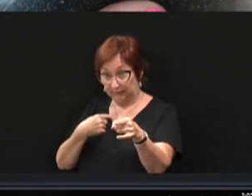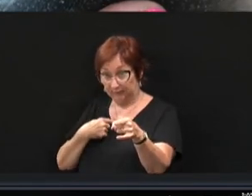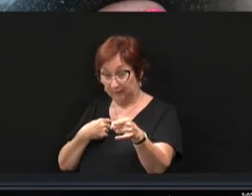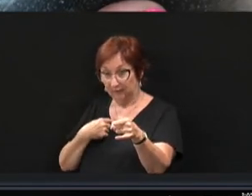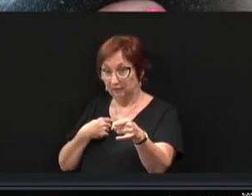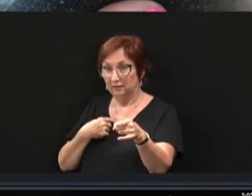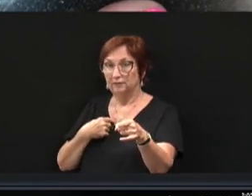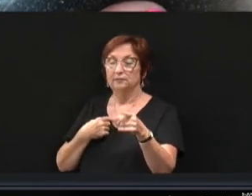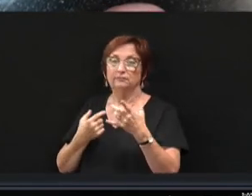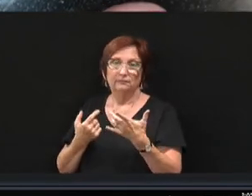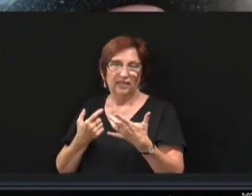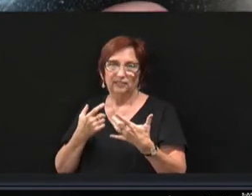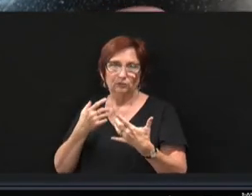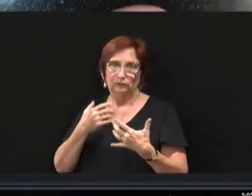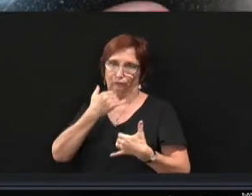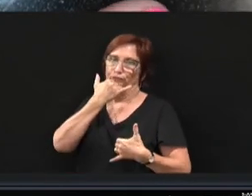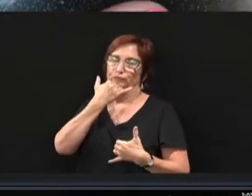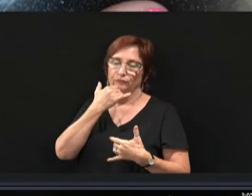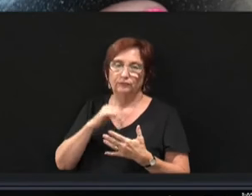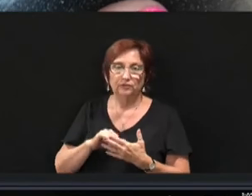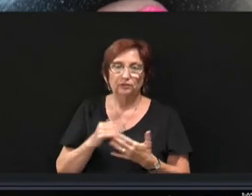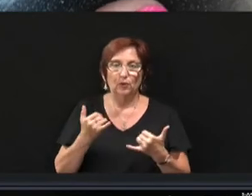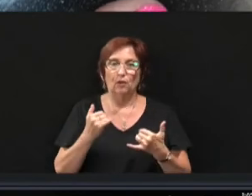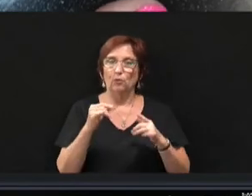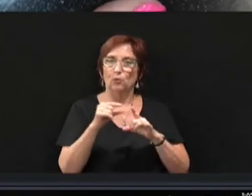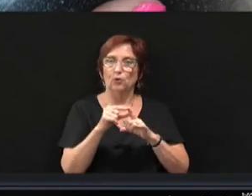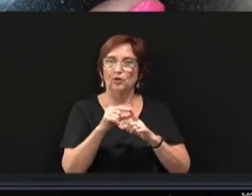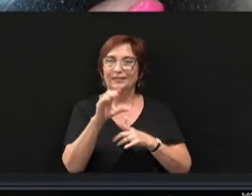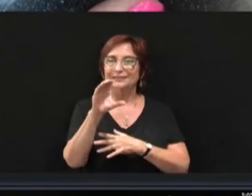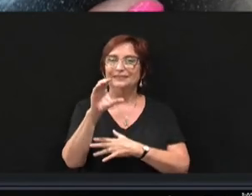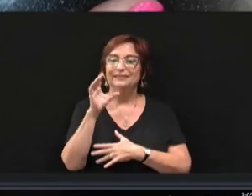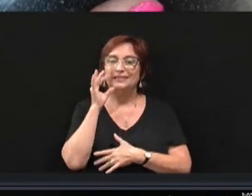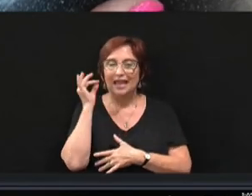is cat. Now you're going to fingerspell.